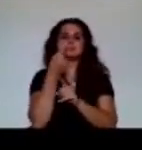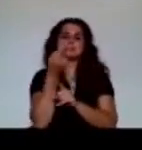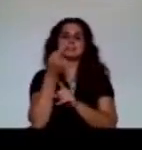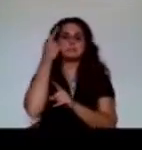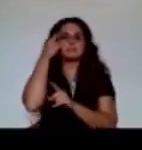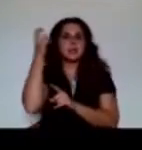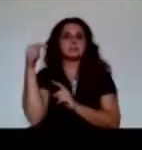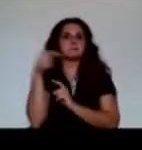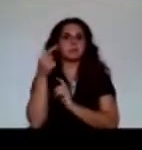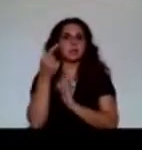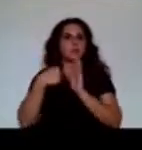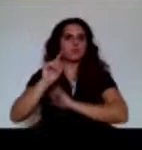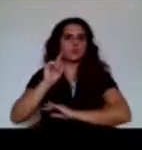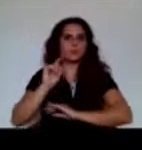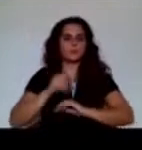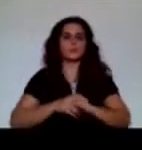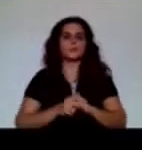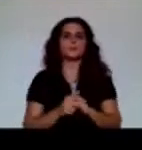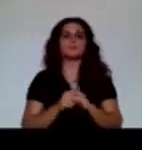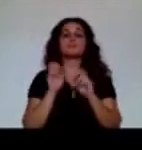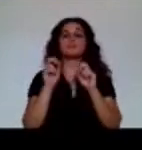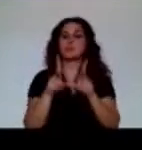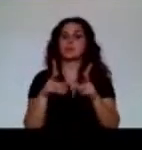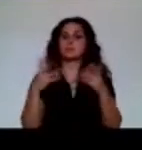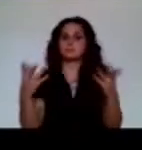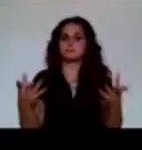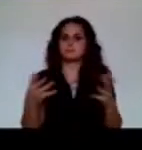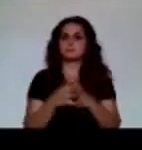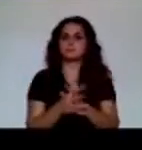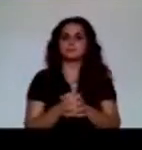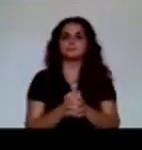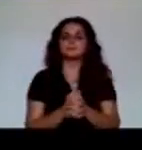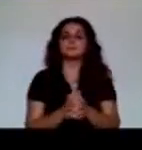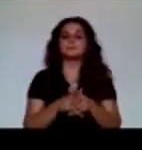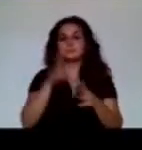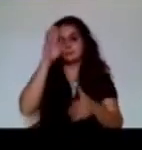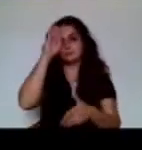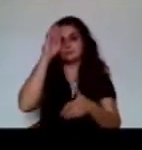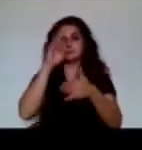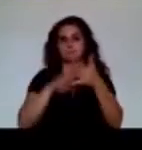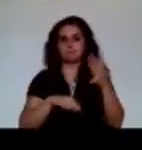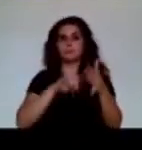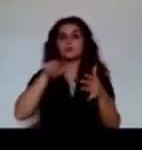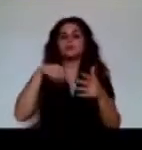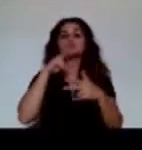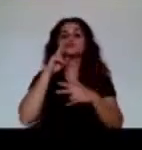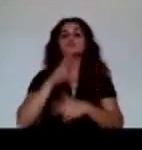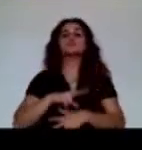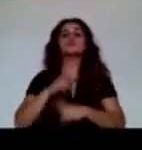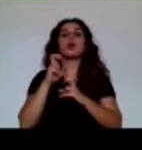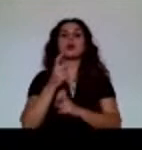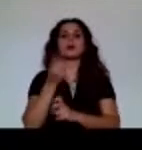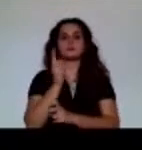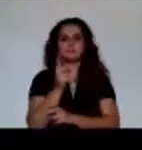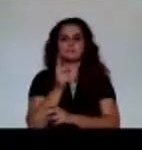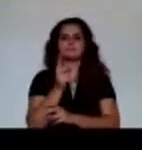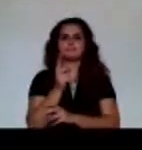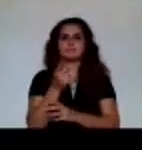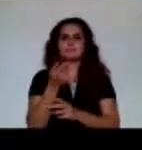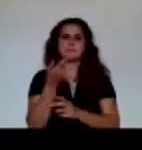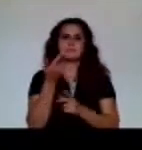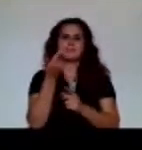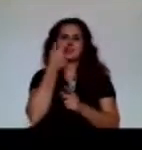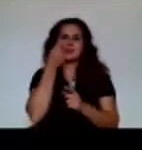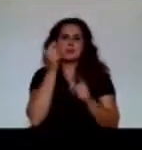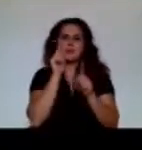at all. Okay, so as to the results, what did we find? Pretty much the same for